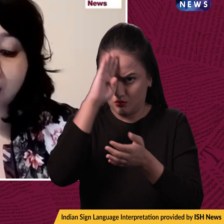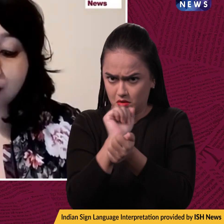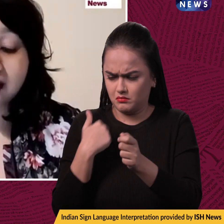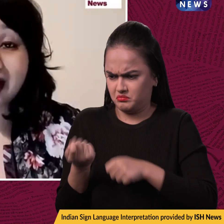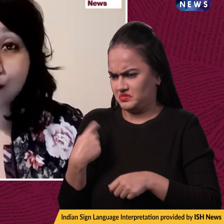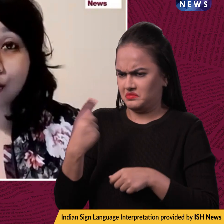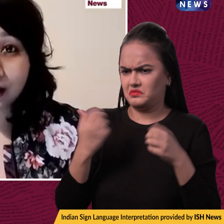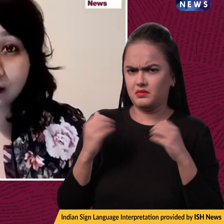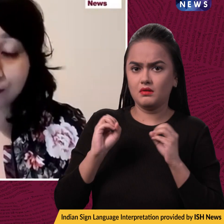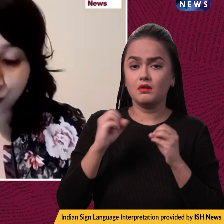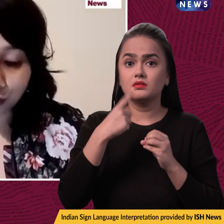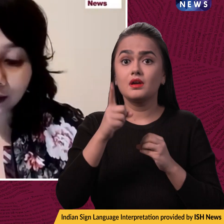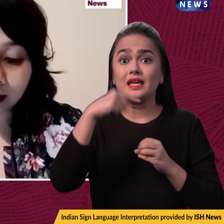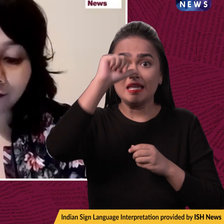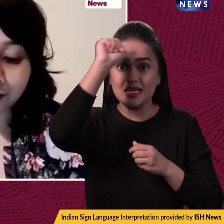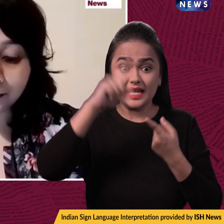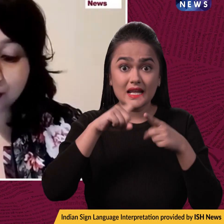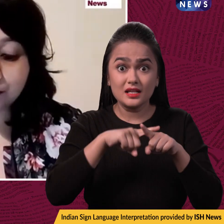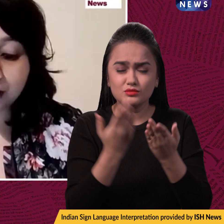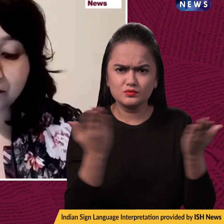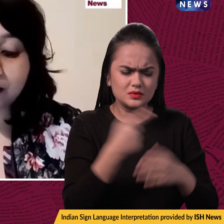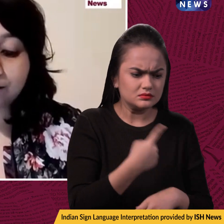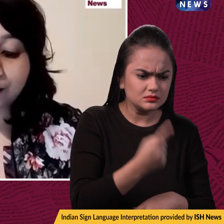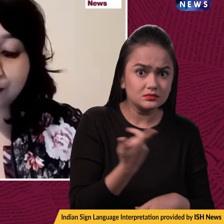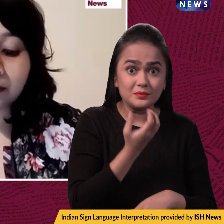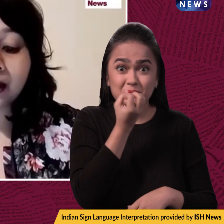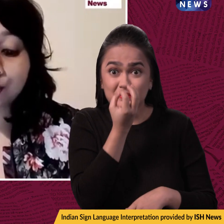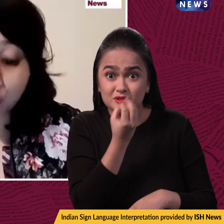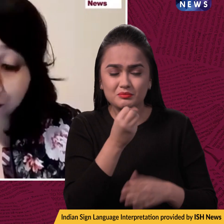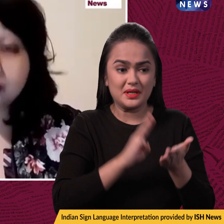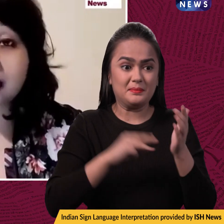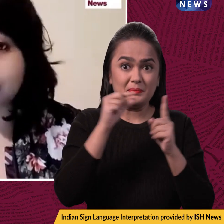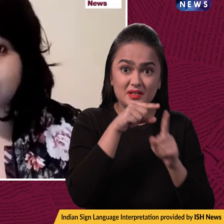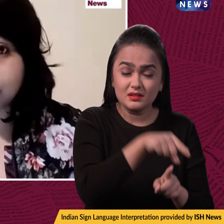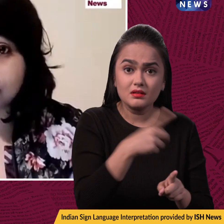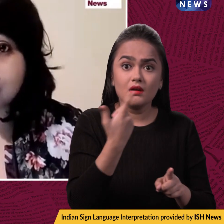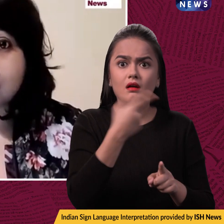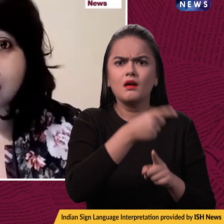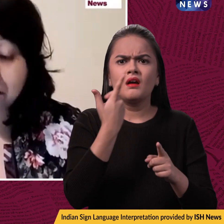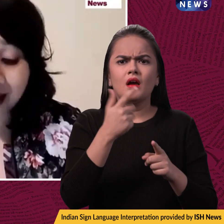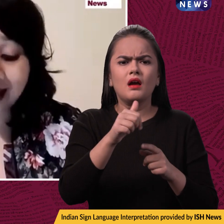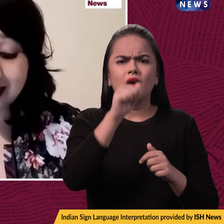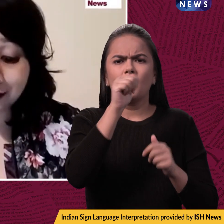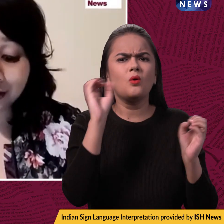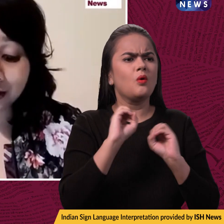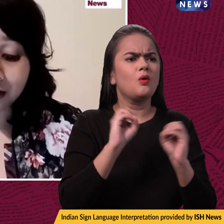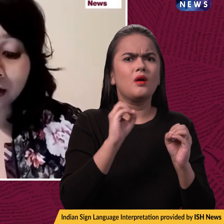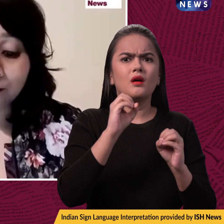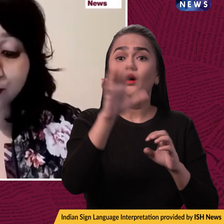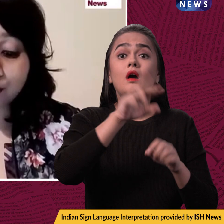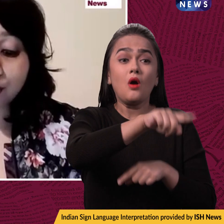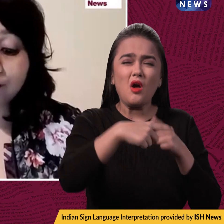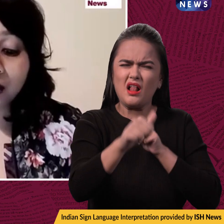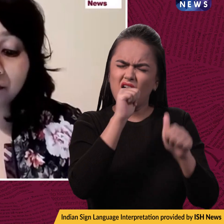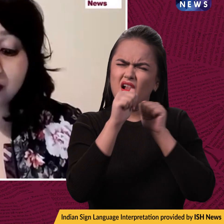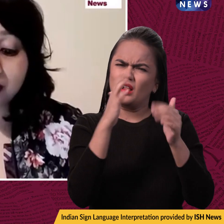the farmers had organized a protest after the BJP MP referred to them as jobless alcoholics and bad elements. Now,